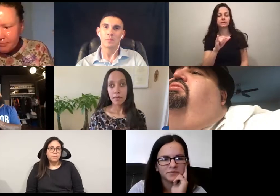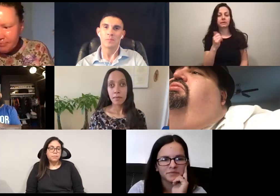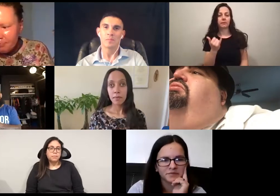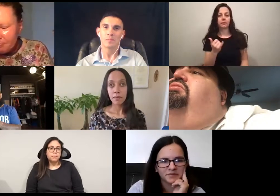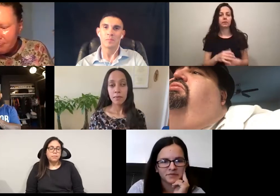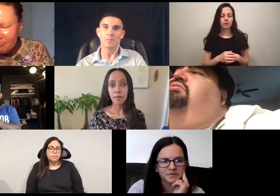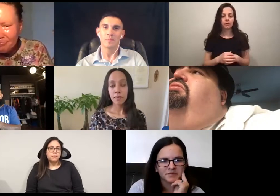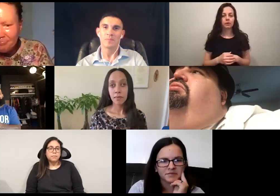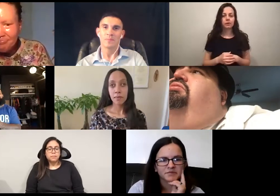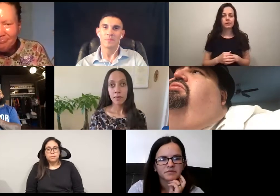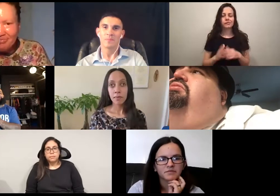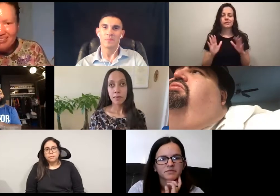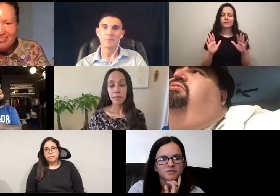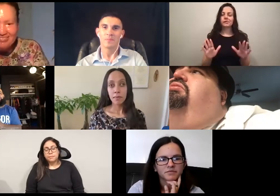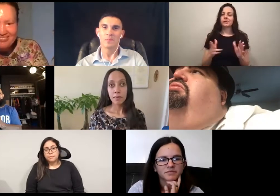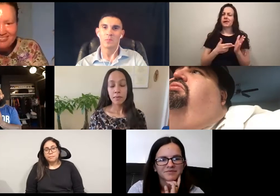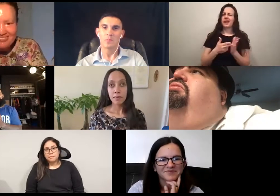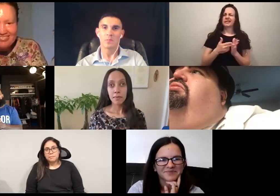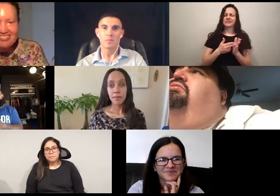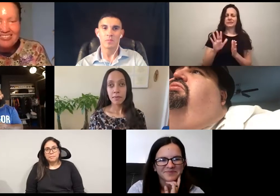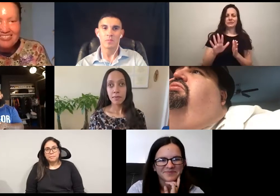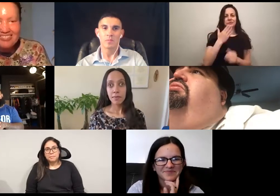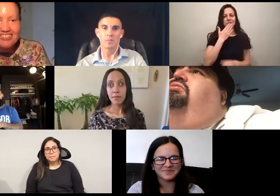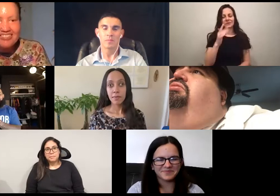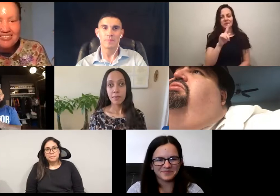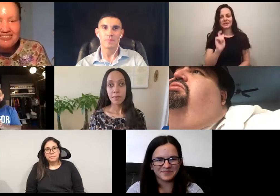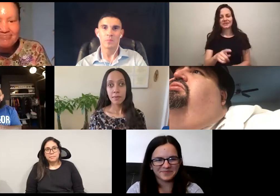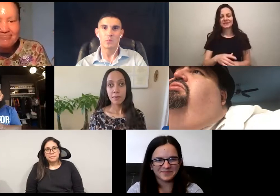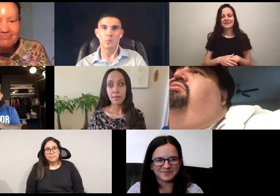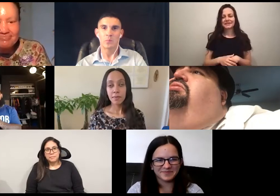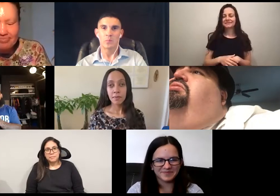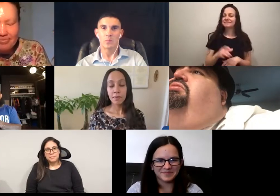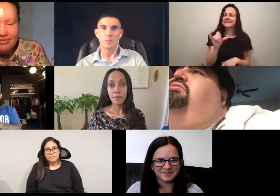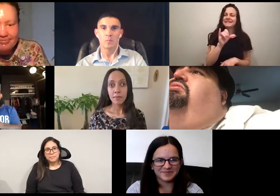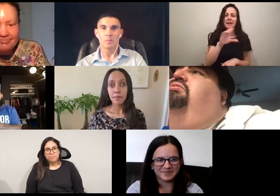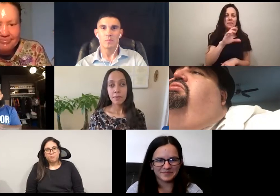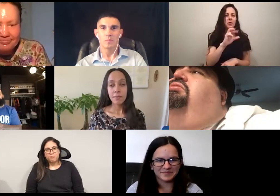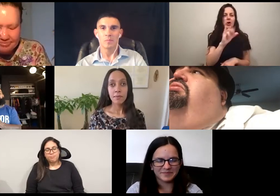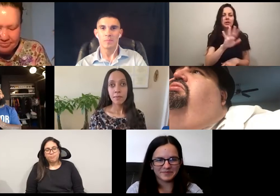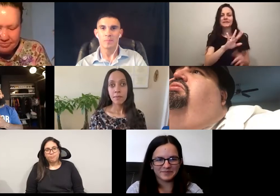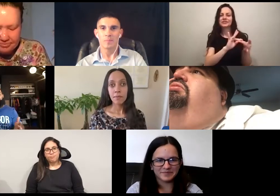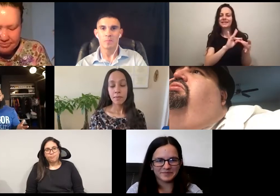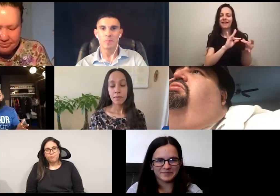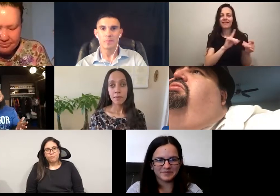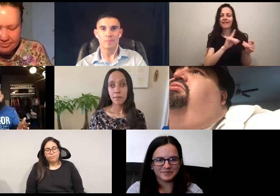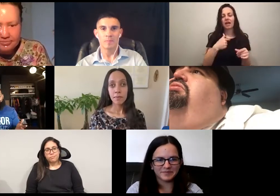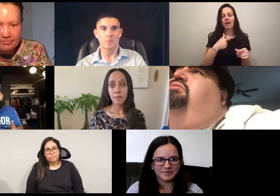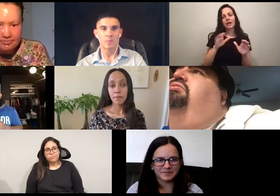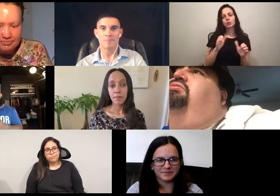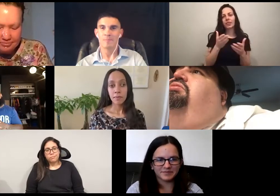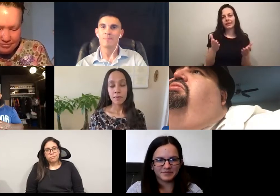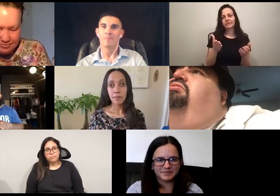Honestly, that's a good question. I just like Carly said, I do think sometimes we